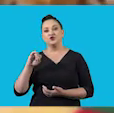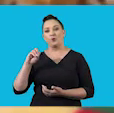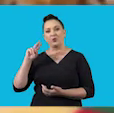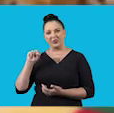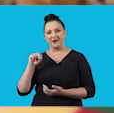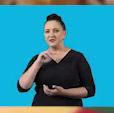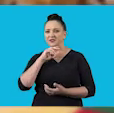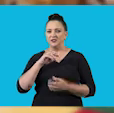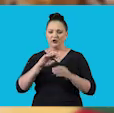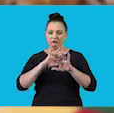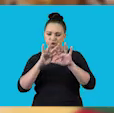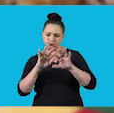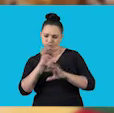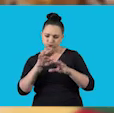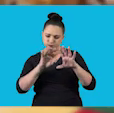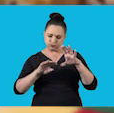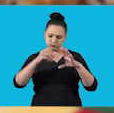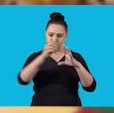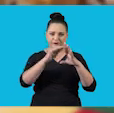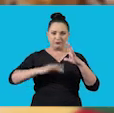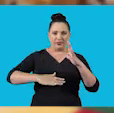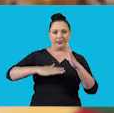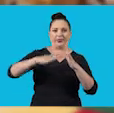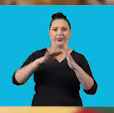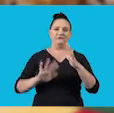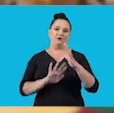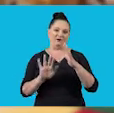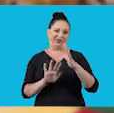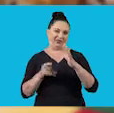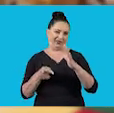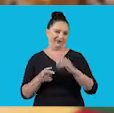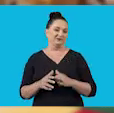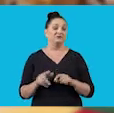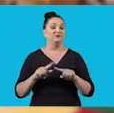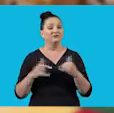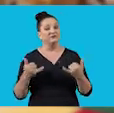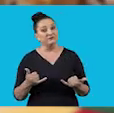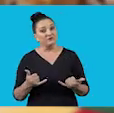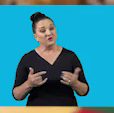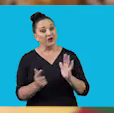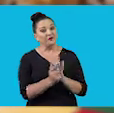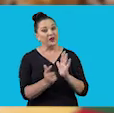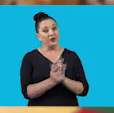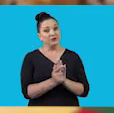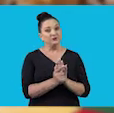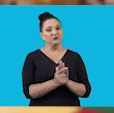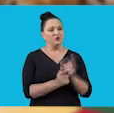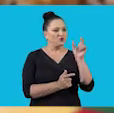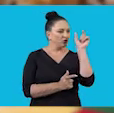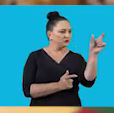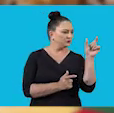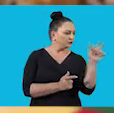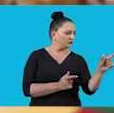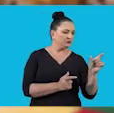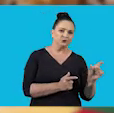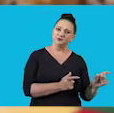of the diffusion and the factors which were affecting the rate of diffusion. And throughout the lesson, there were certain words that